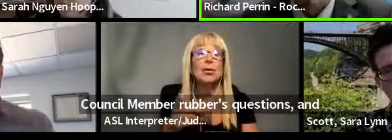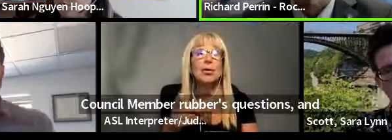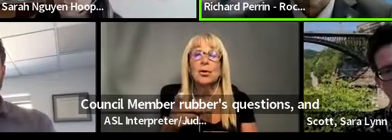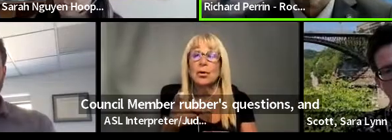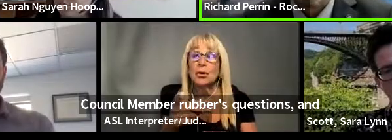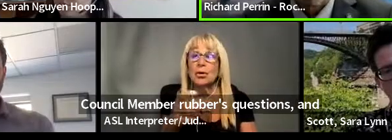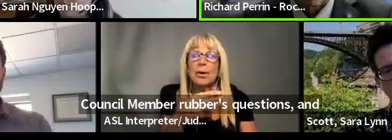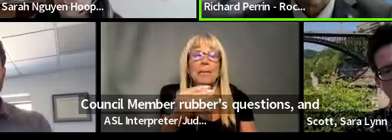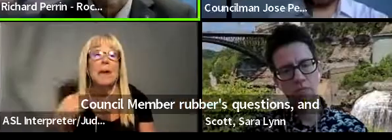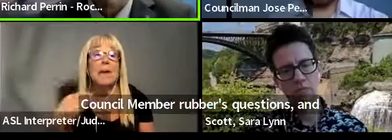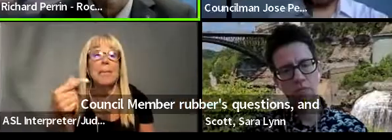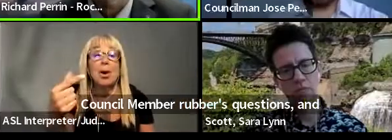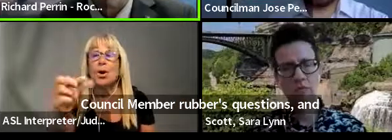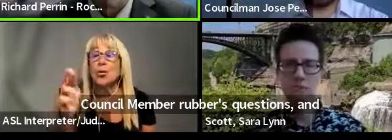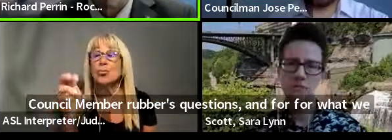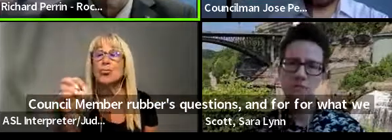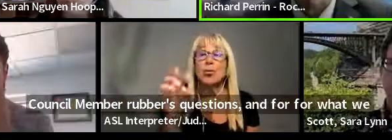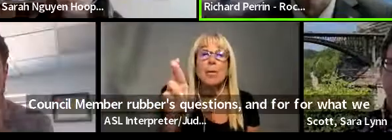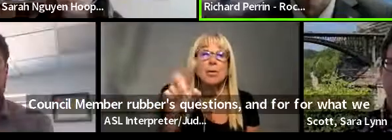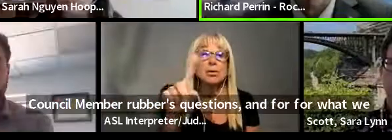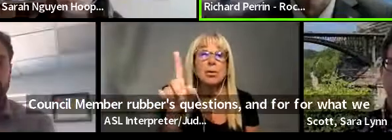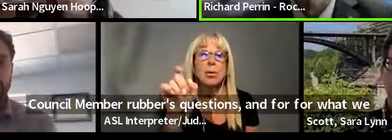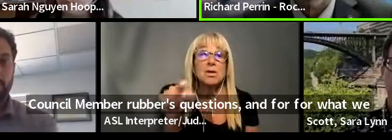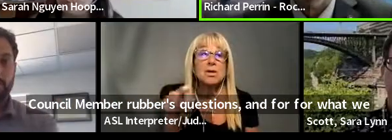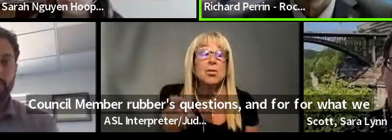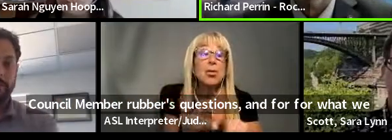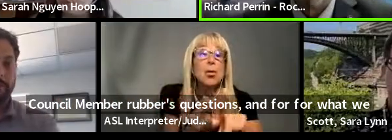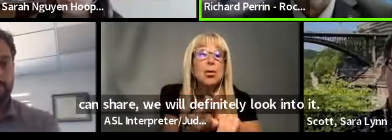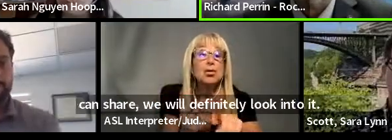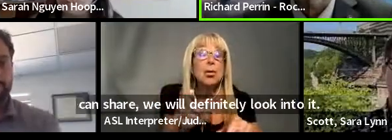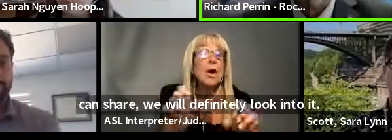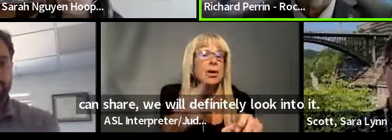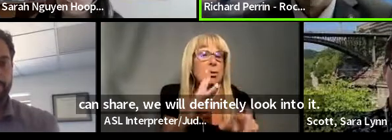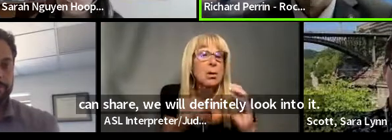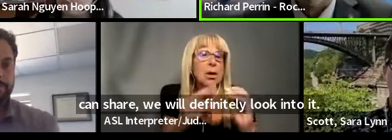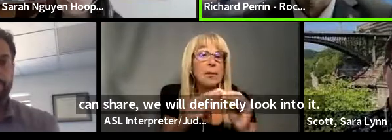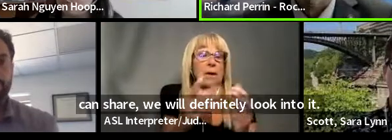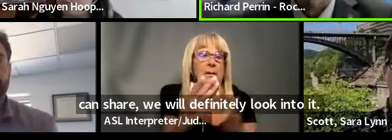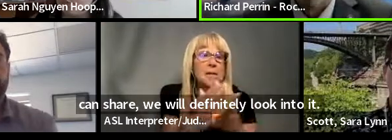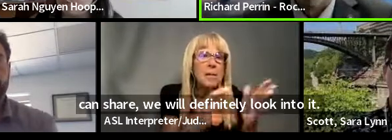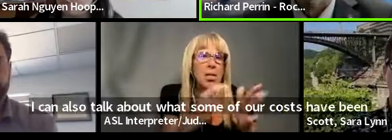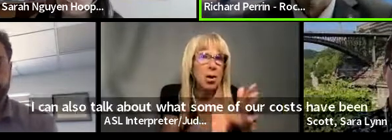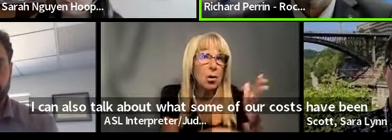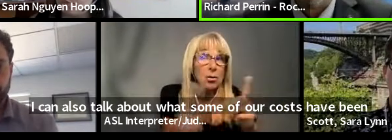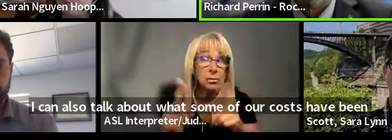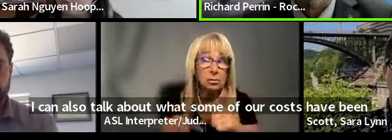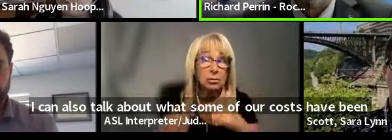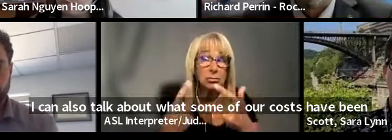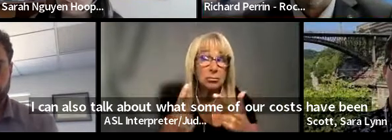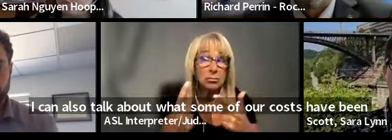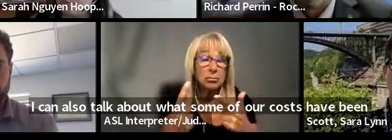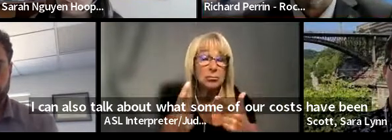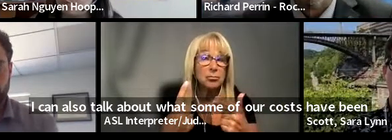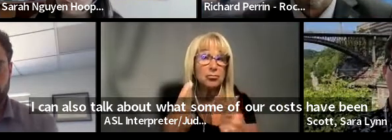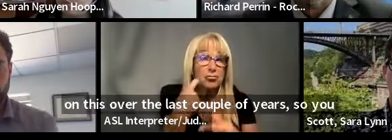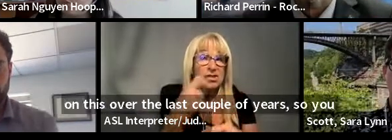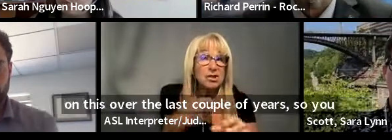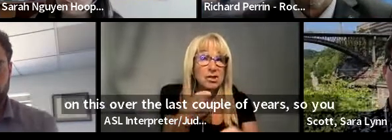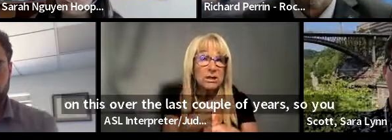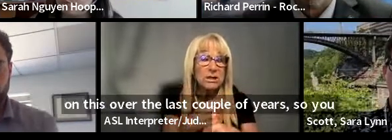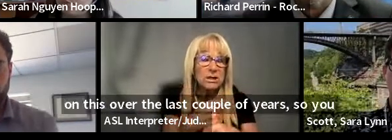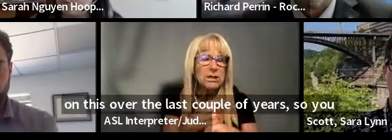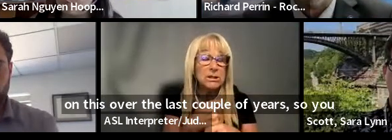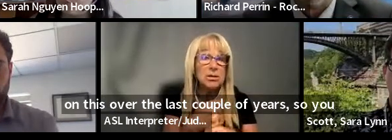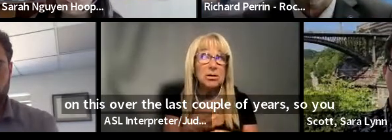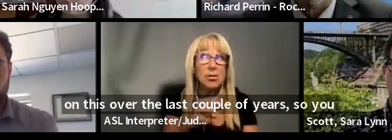will definitely look into it. I can also talk about what some of our costs have been on this over the last couple of years. So you can see, or over